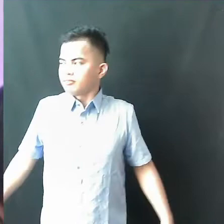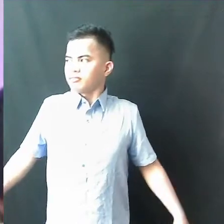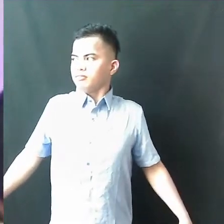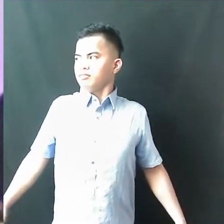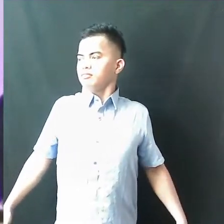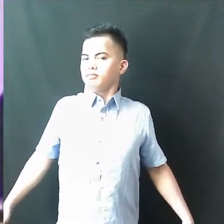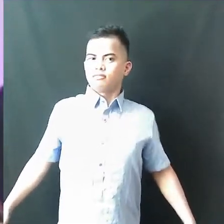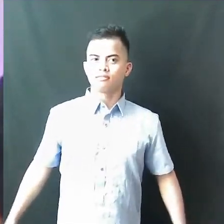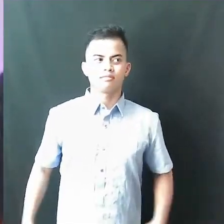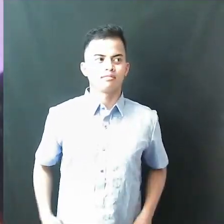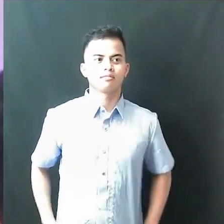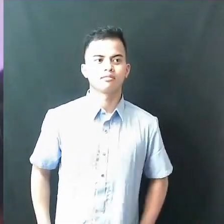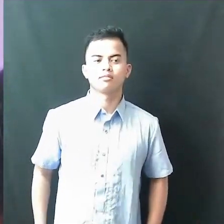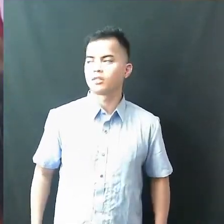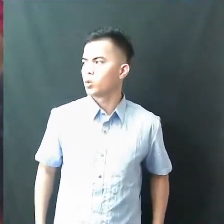Is.